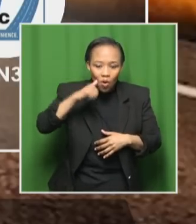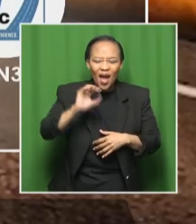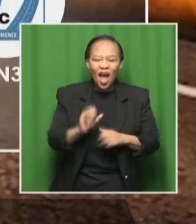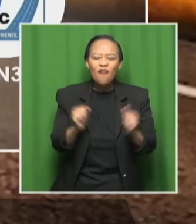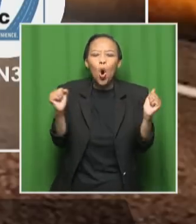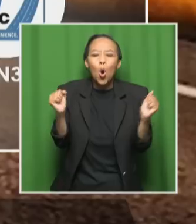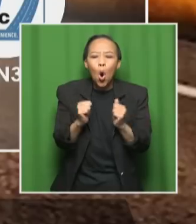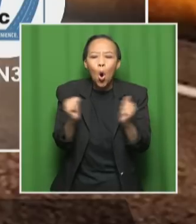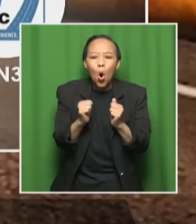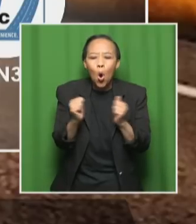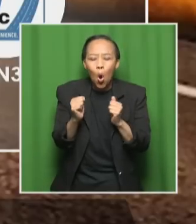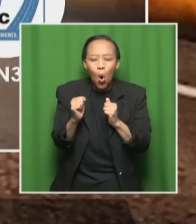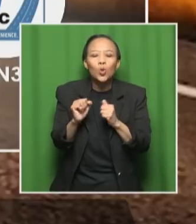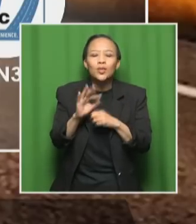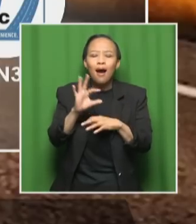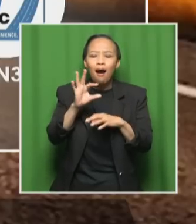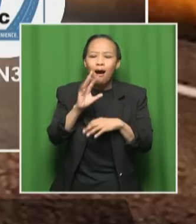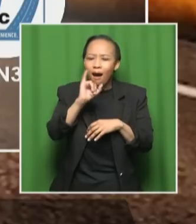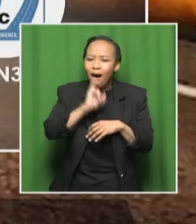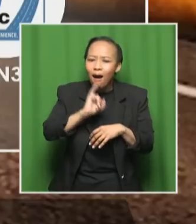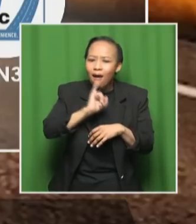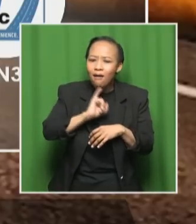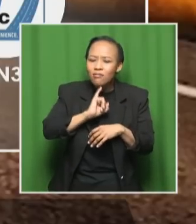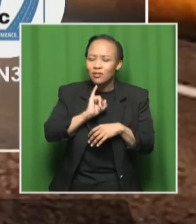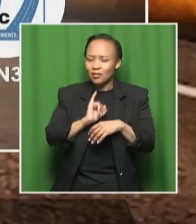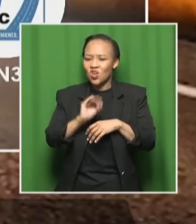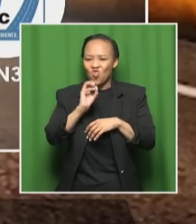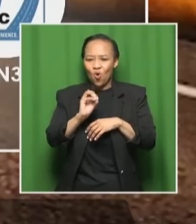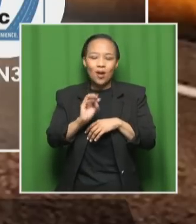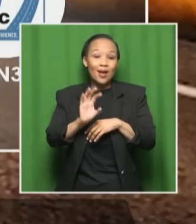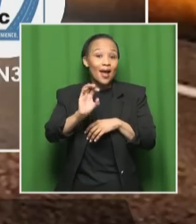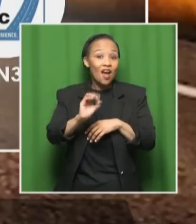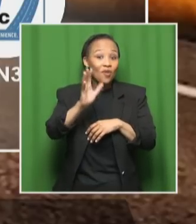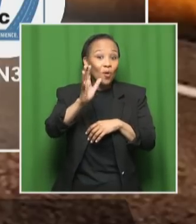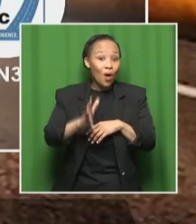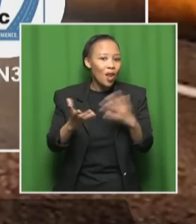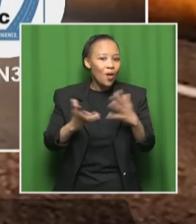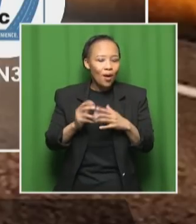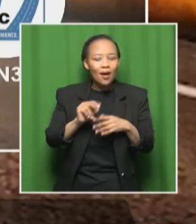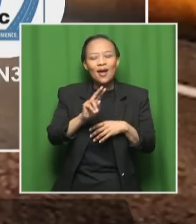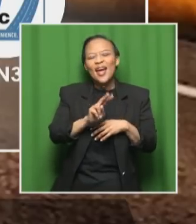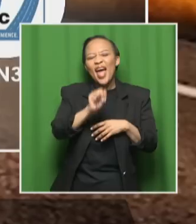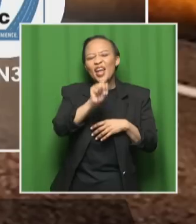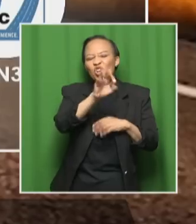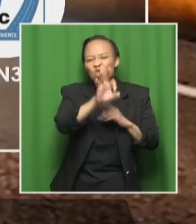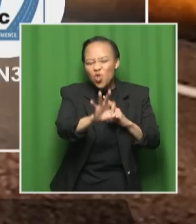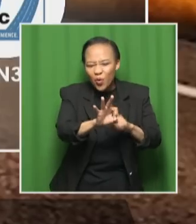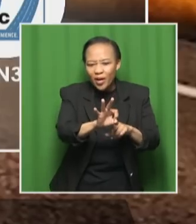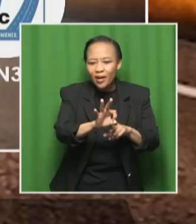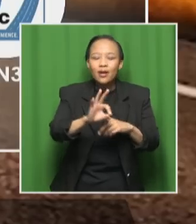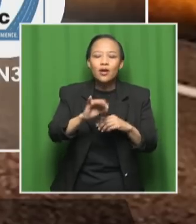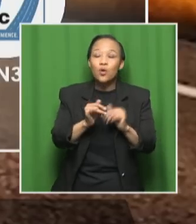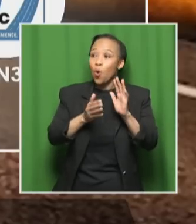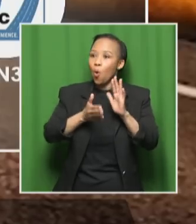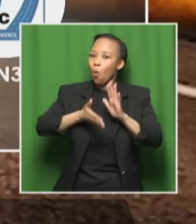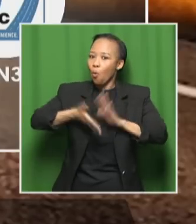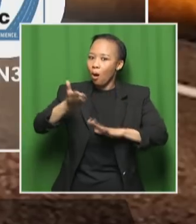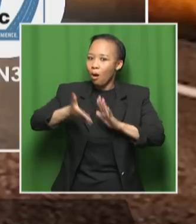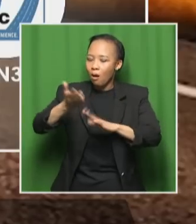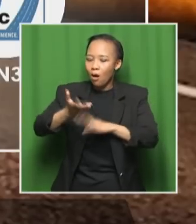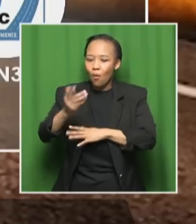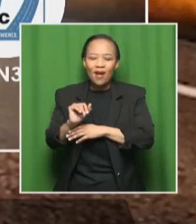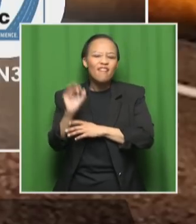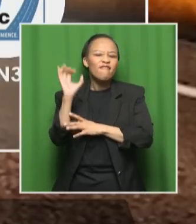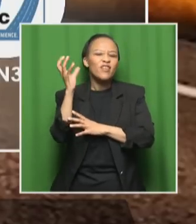snow, sleet and black ice, a real danger, black ice, along that N3 and the higher grounds through Free State and KZN, so